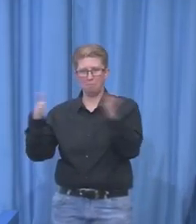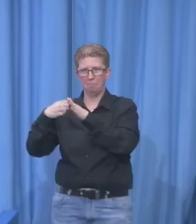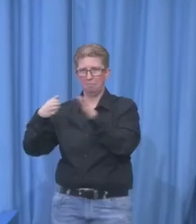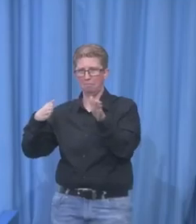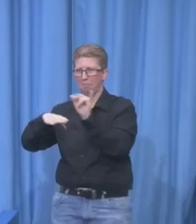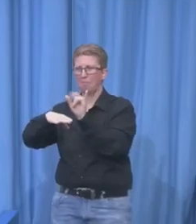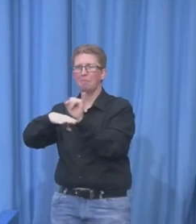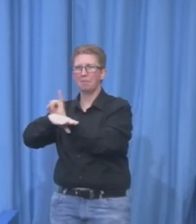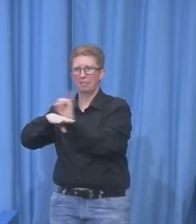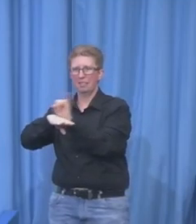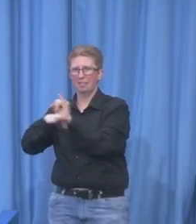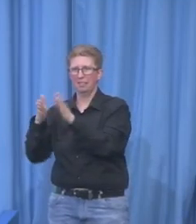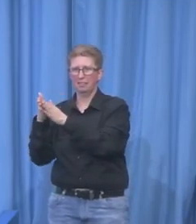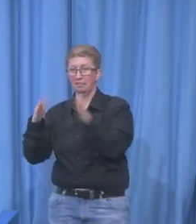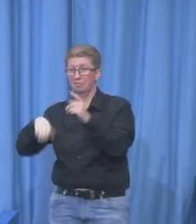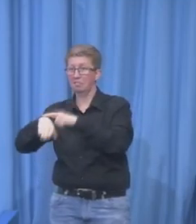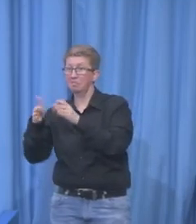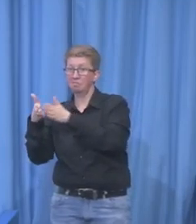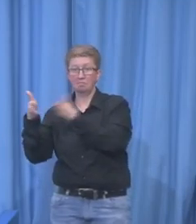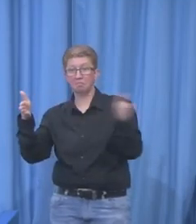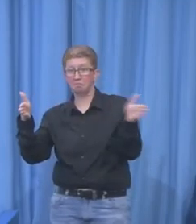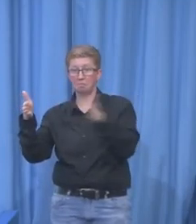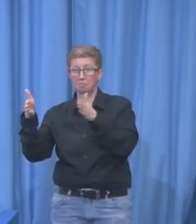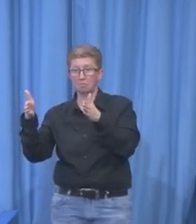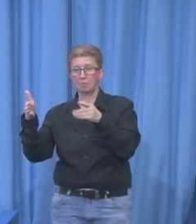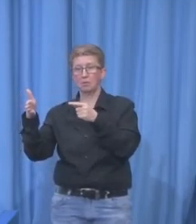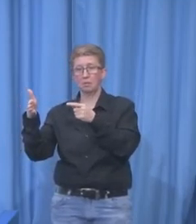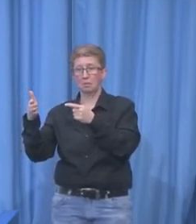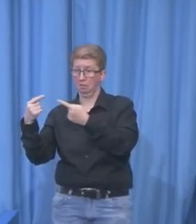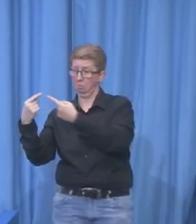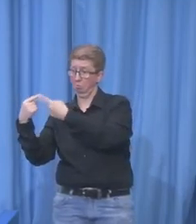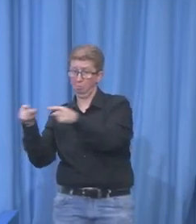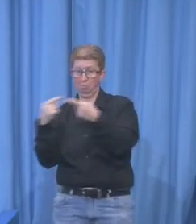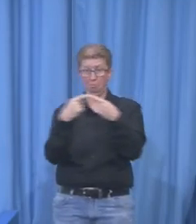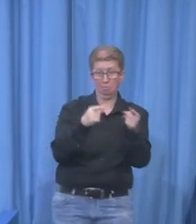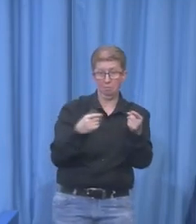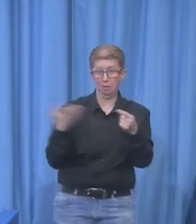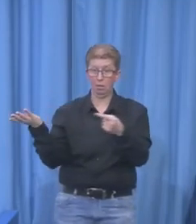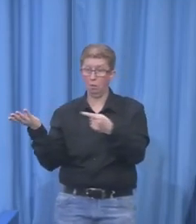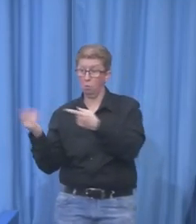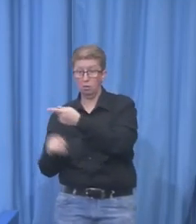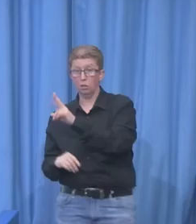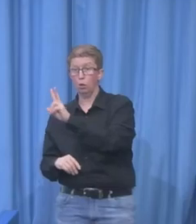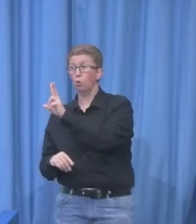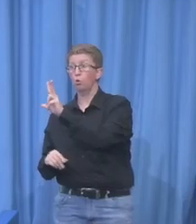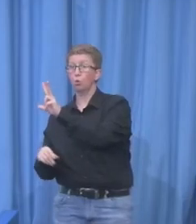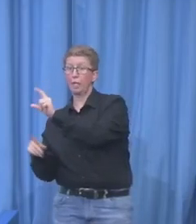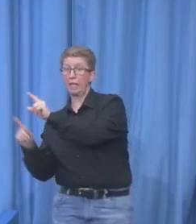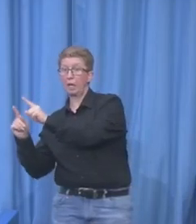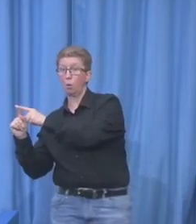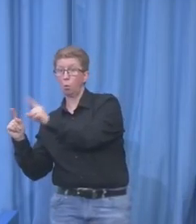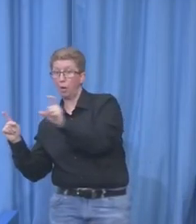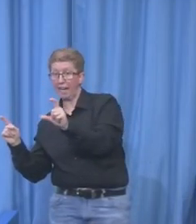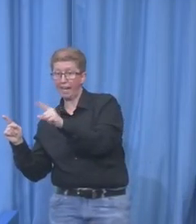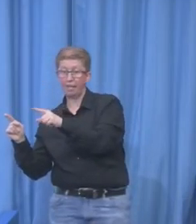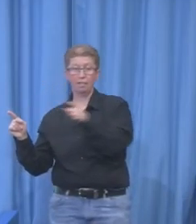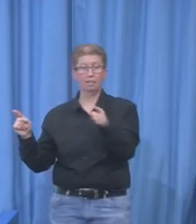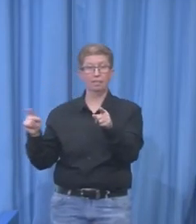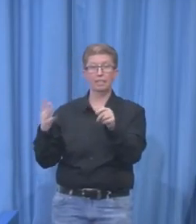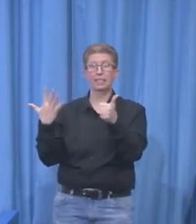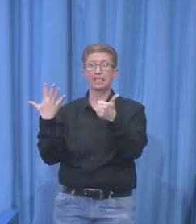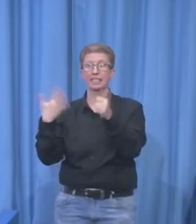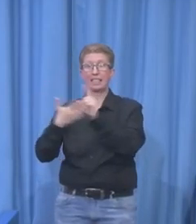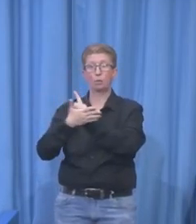that. And the other thing is that, is there any formal document that you sign with the company,